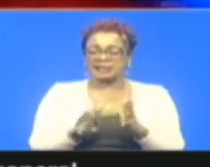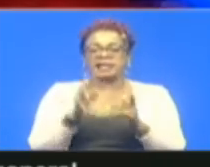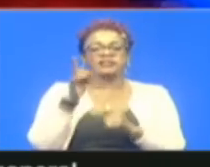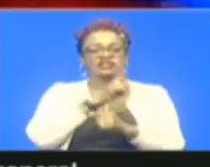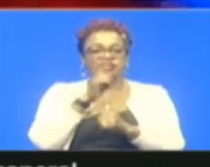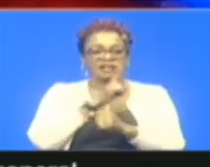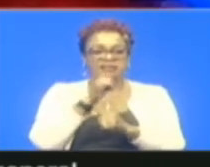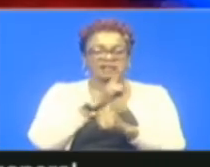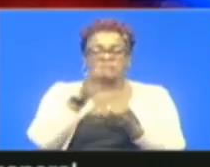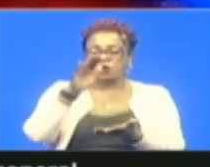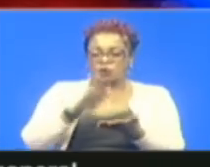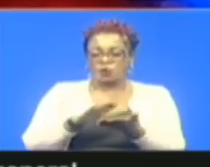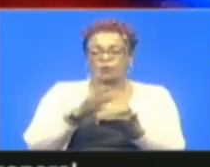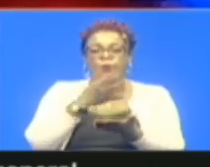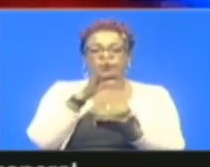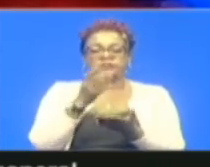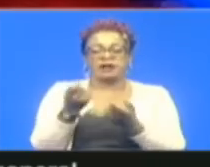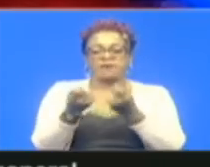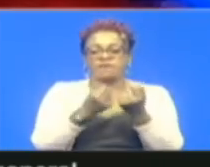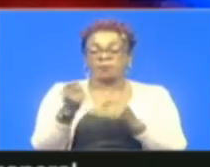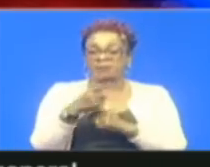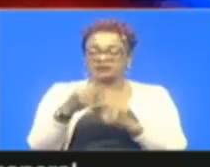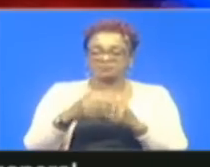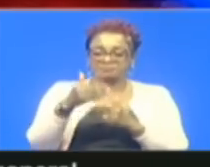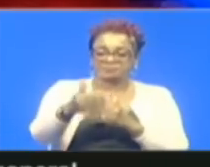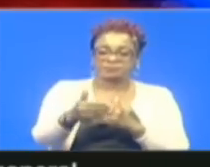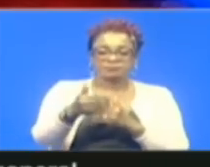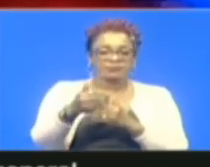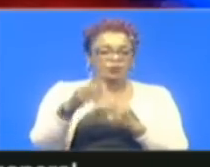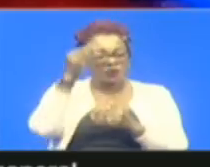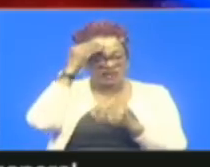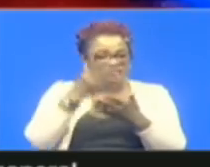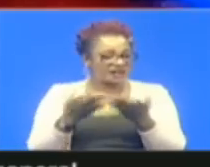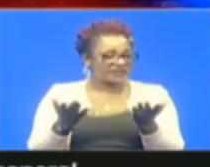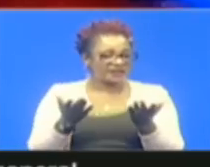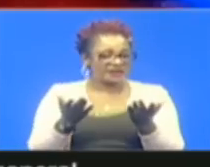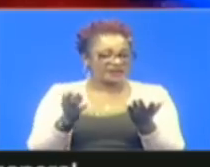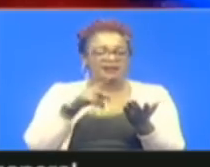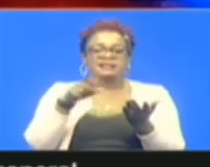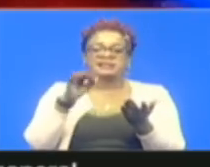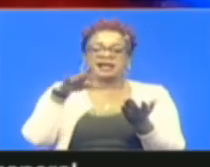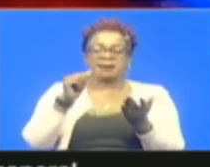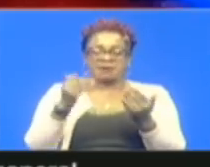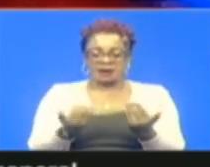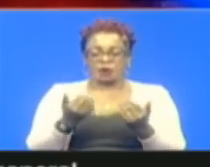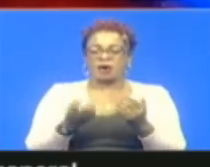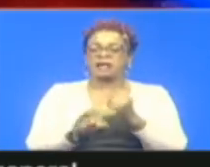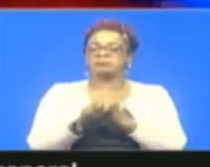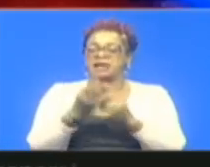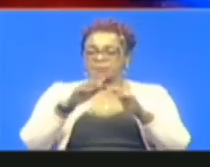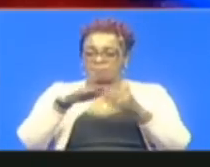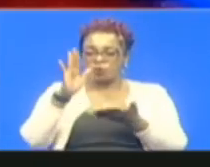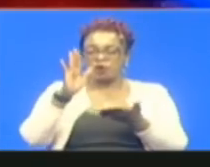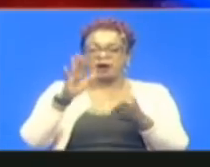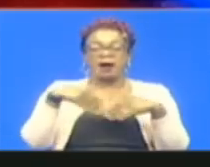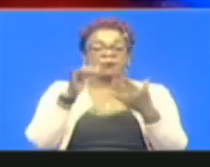low on water. A few months on, has a country learnt anything? Well, Zaina Bondati now expounds on the water stress that